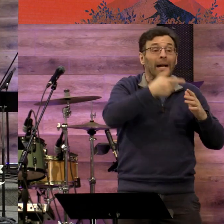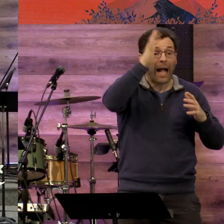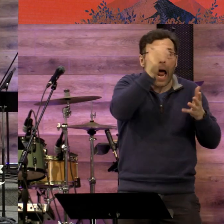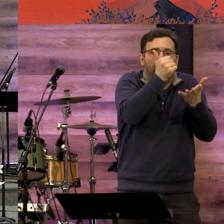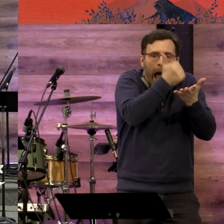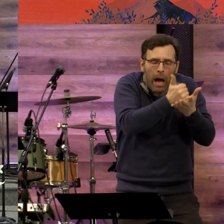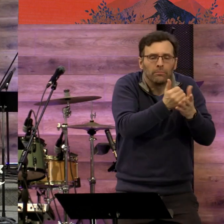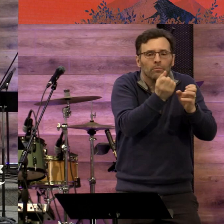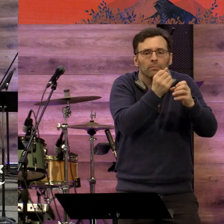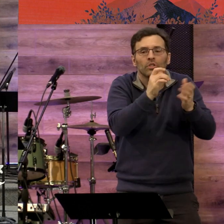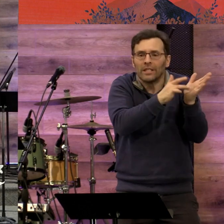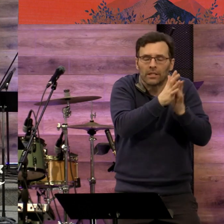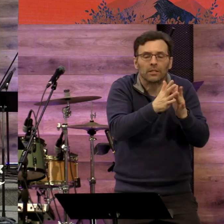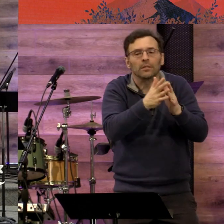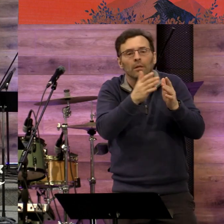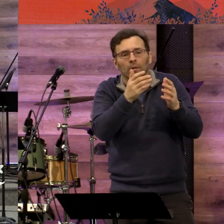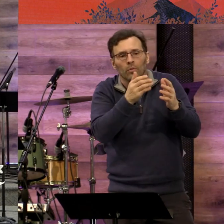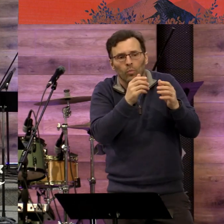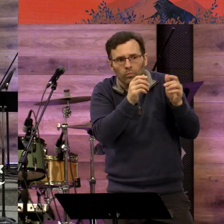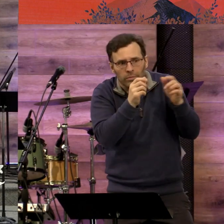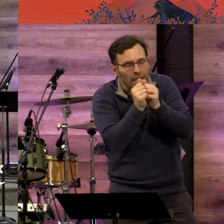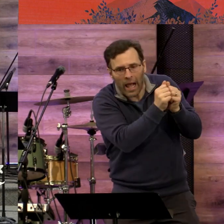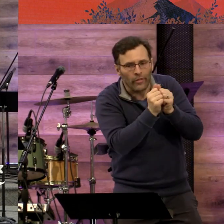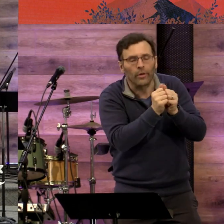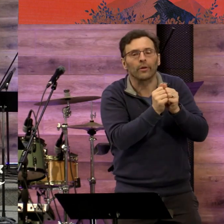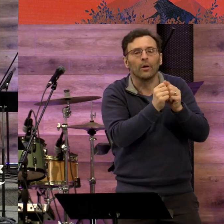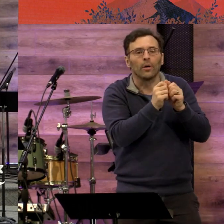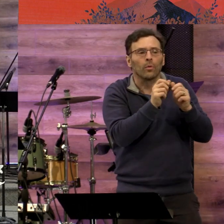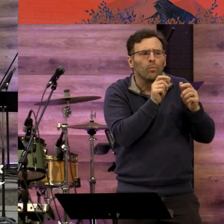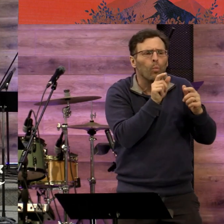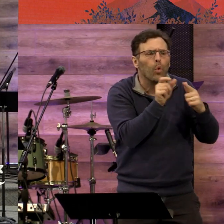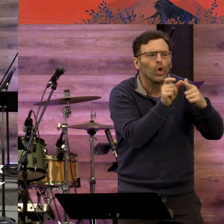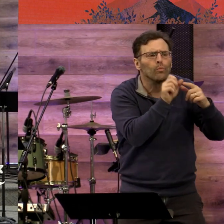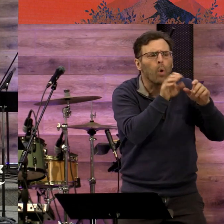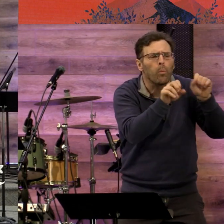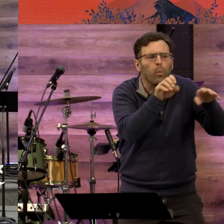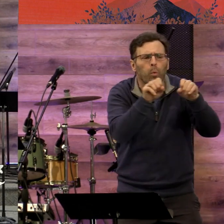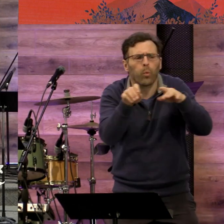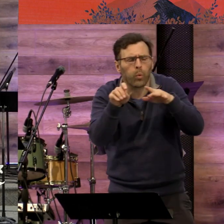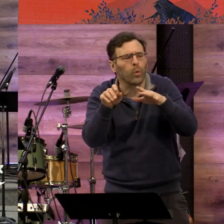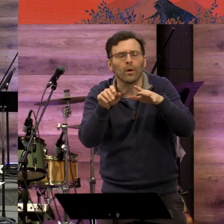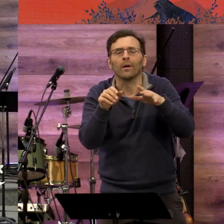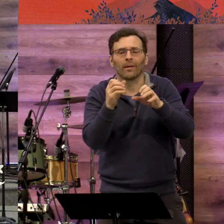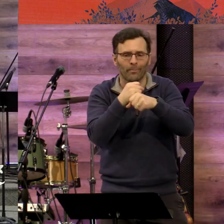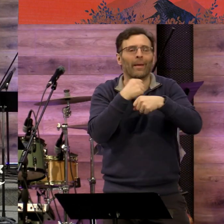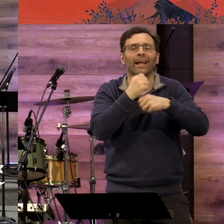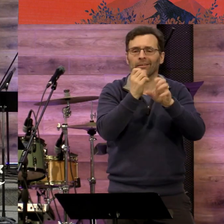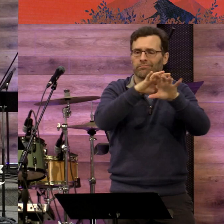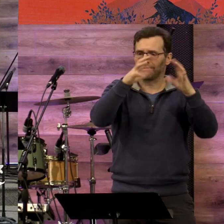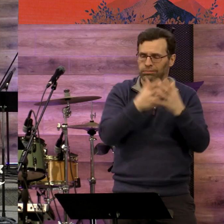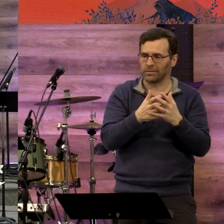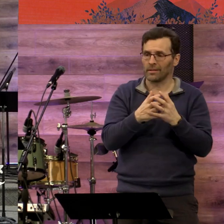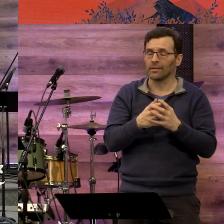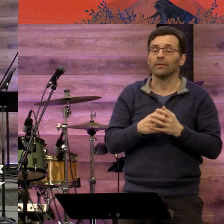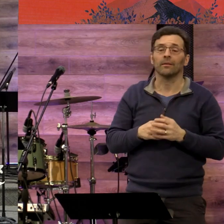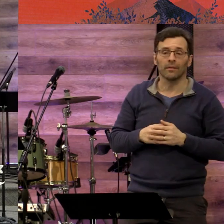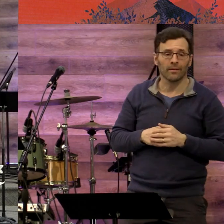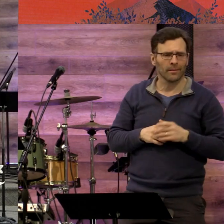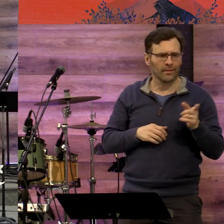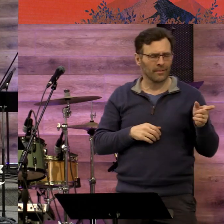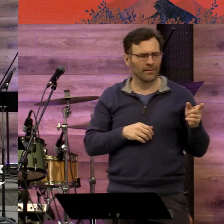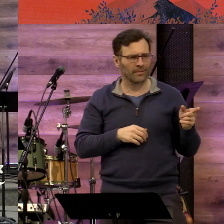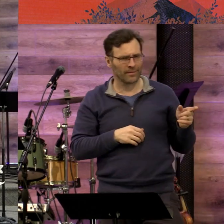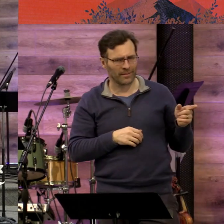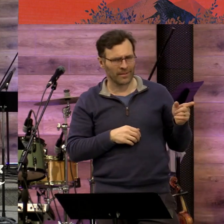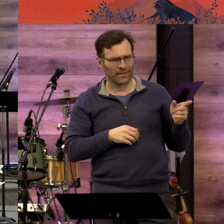creating through this word-speaking process. Now, you don't have to be a rocket scientist to conclude that that is a